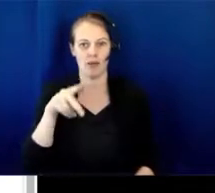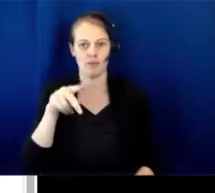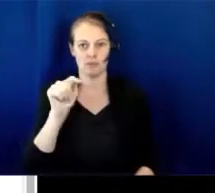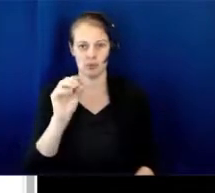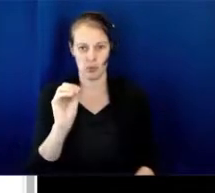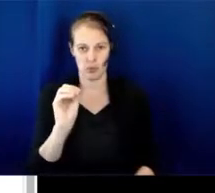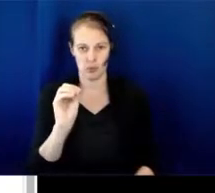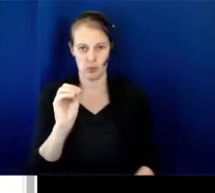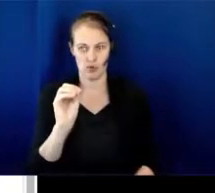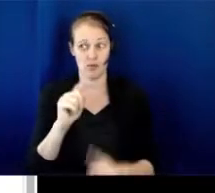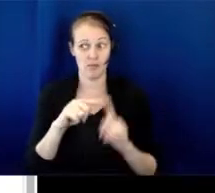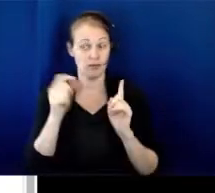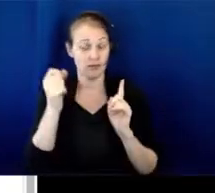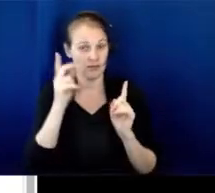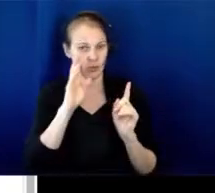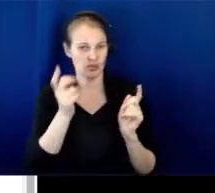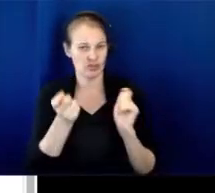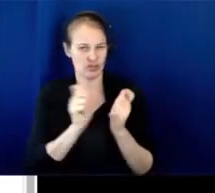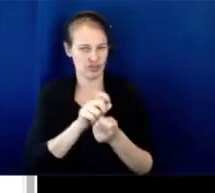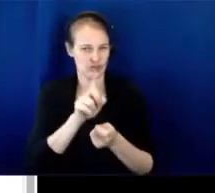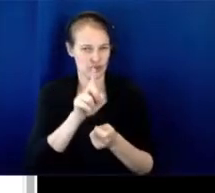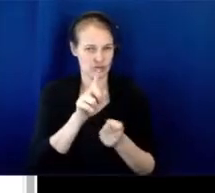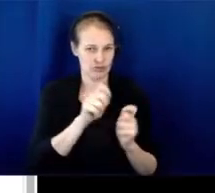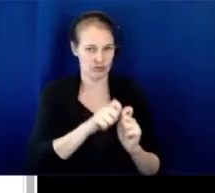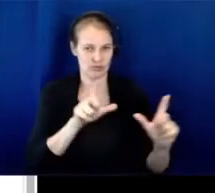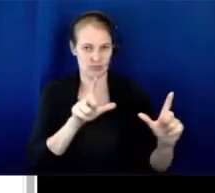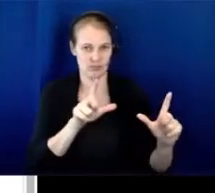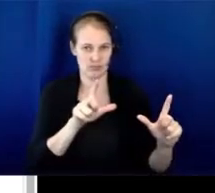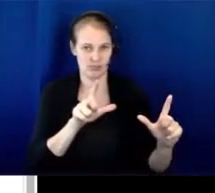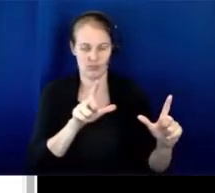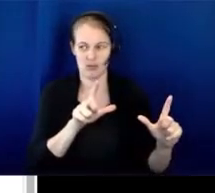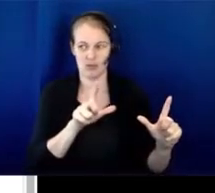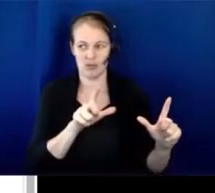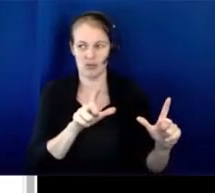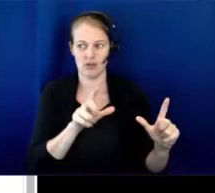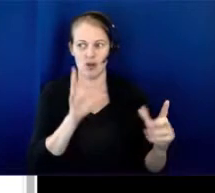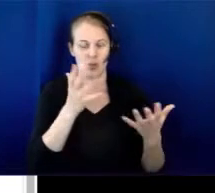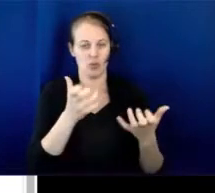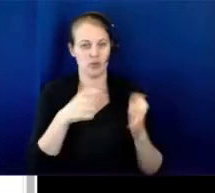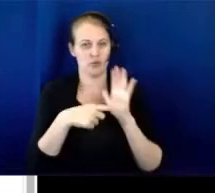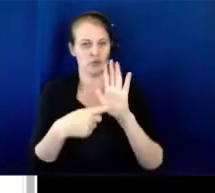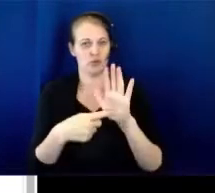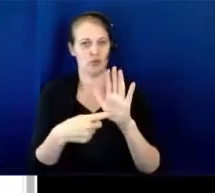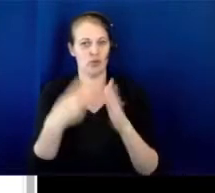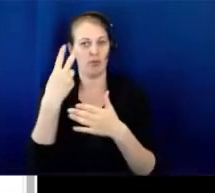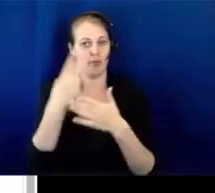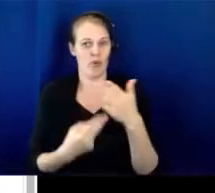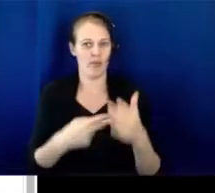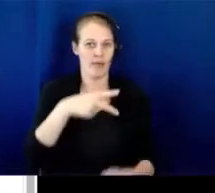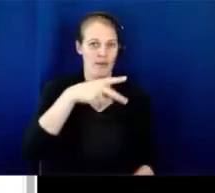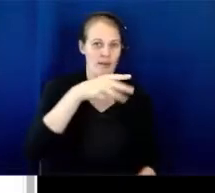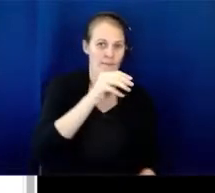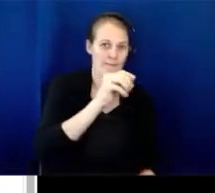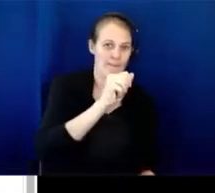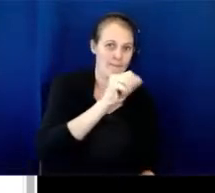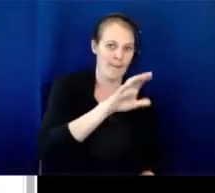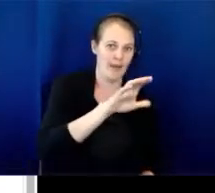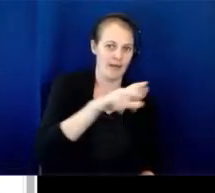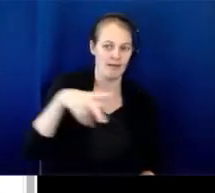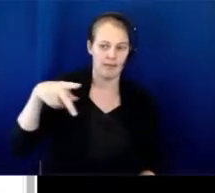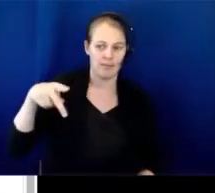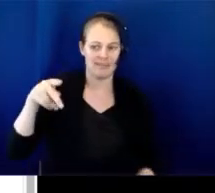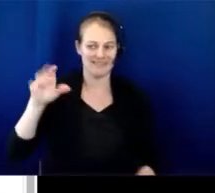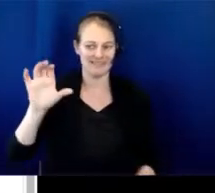switch screens. And for the purposes that I can show you both the Mac and the PC view.